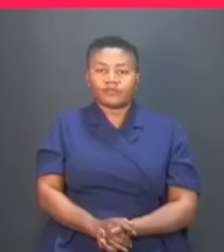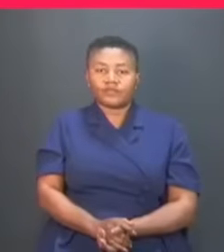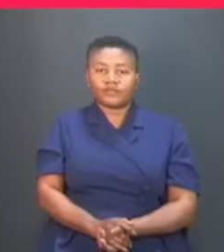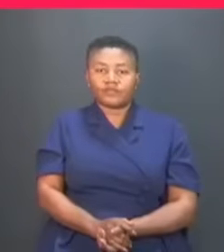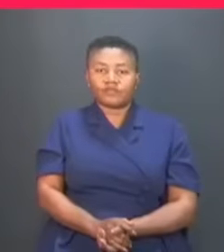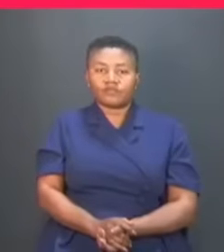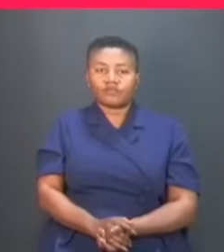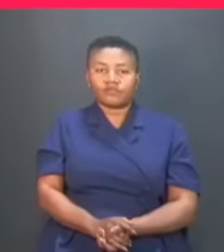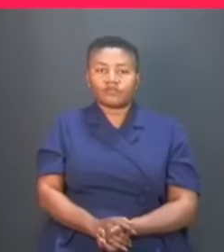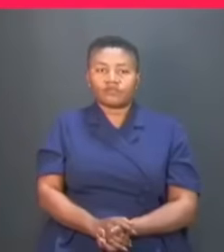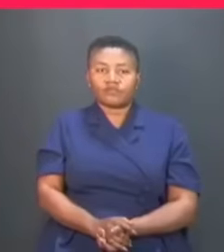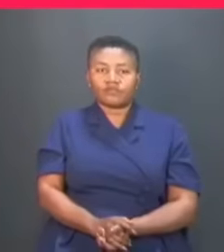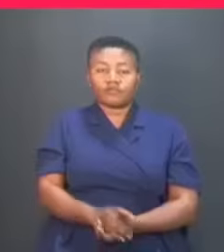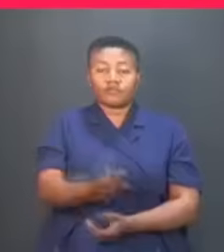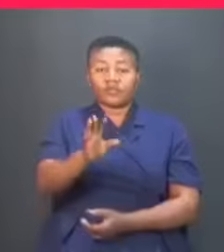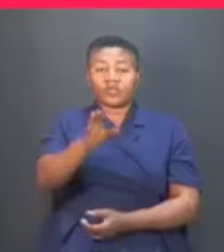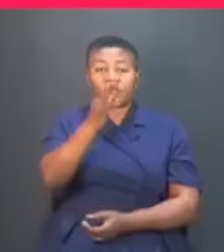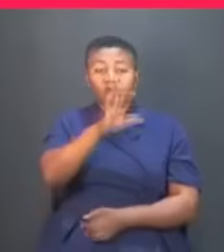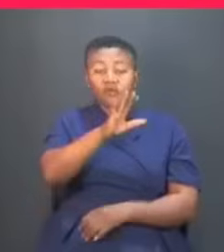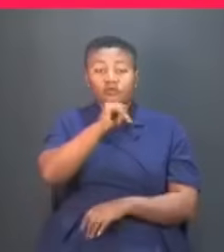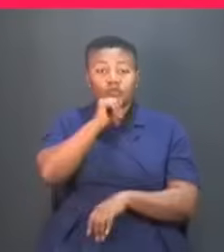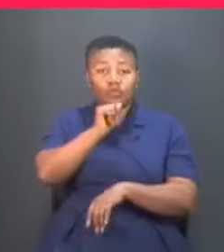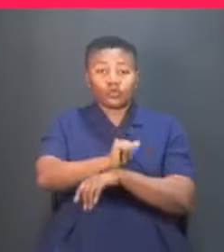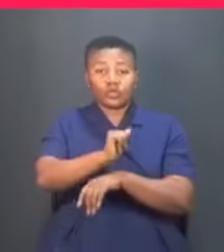Please use any available microphone.